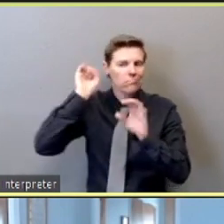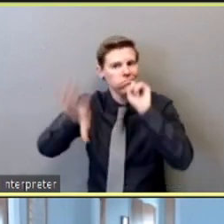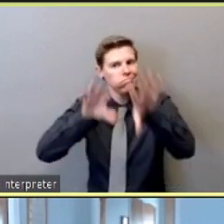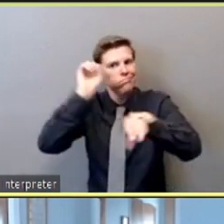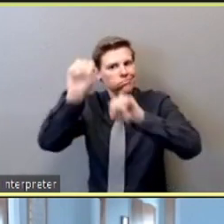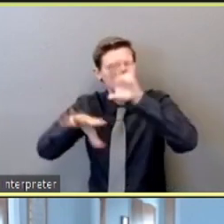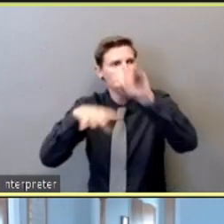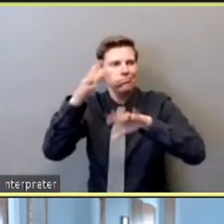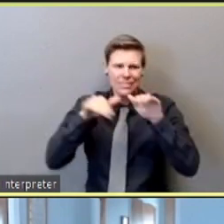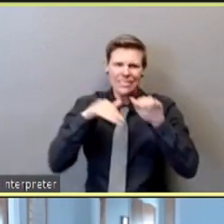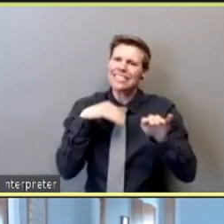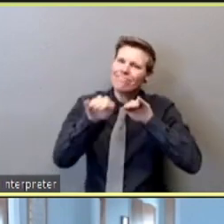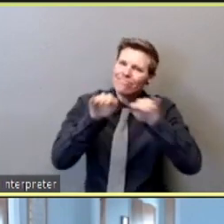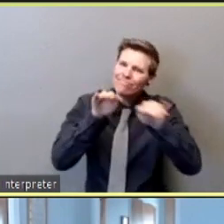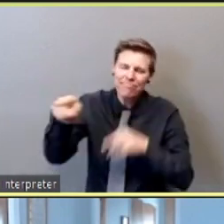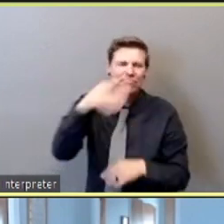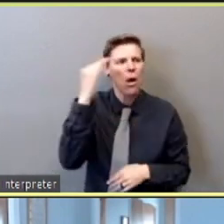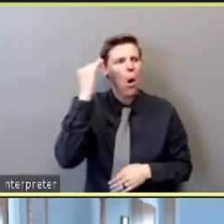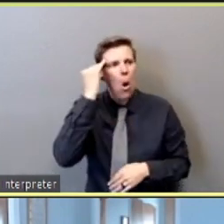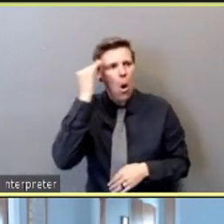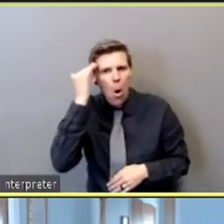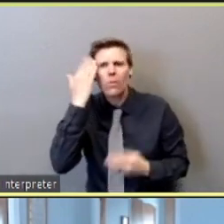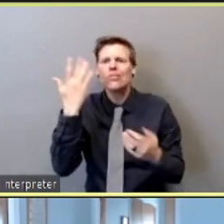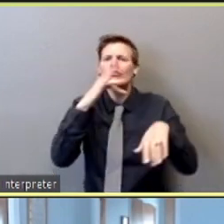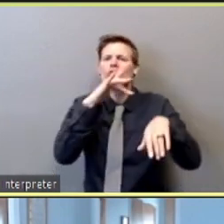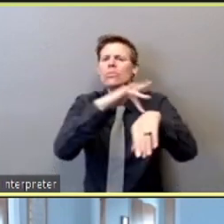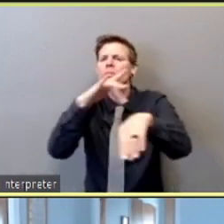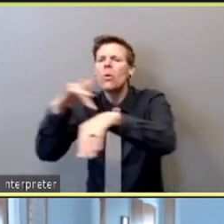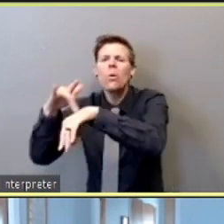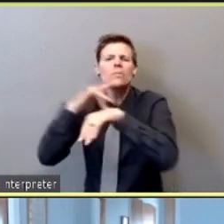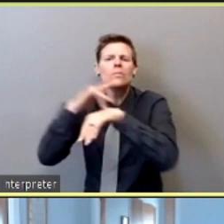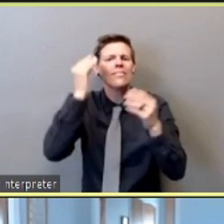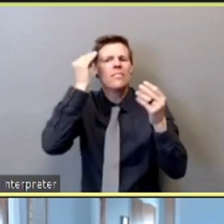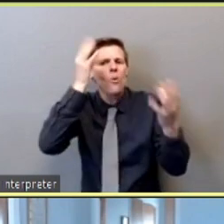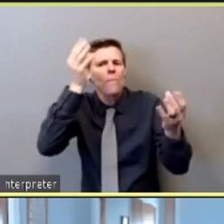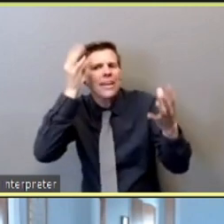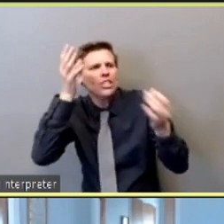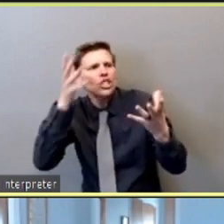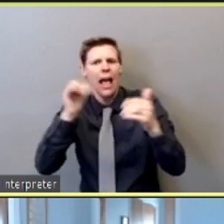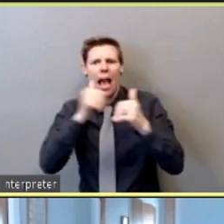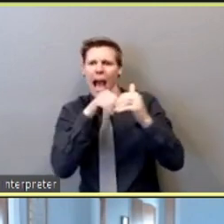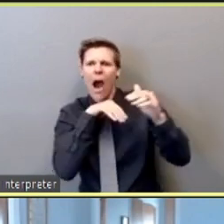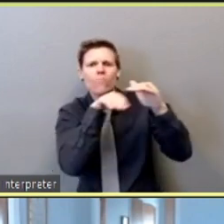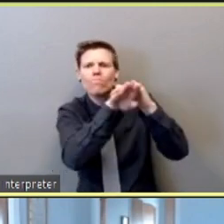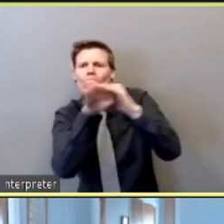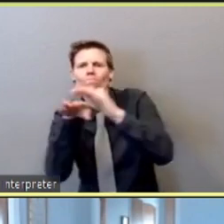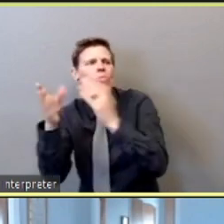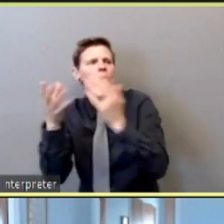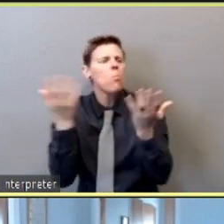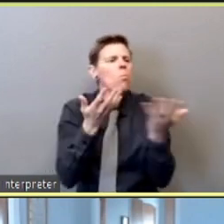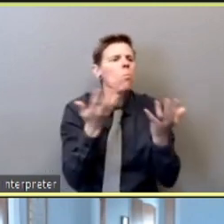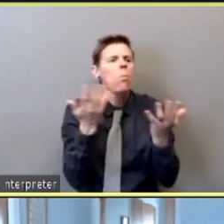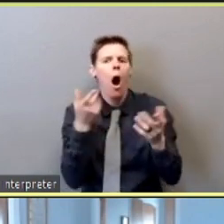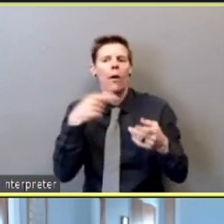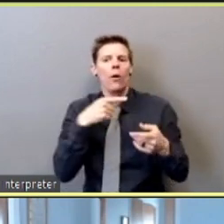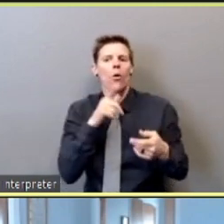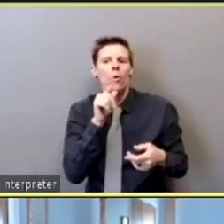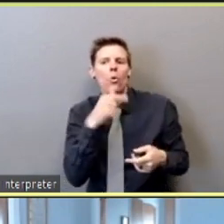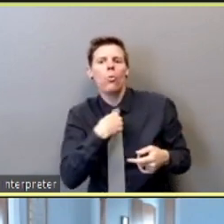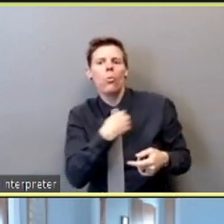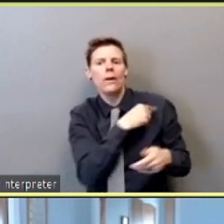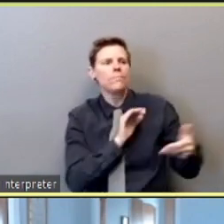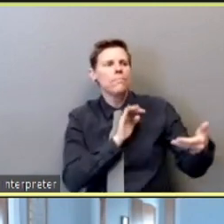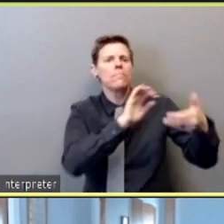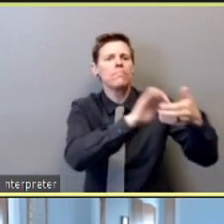of resources that are available. So at the governor's direction, agencies have been collaborating to promote the New Mexico Crisis and